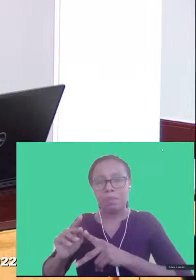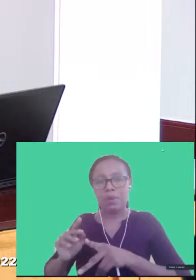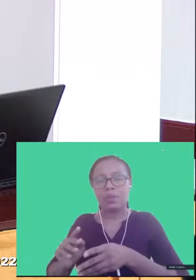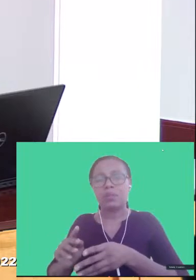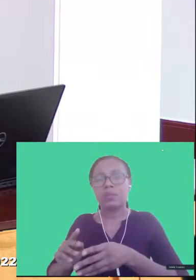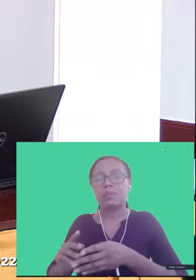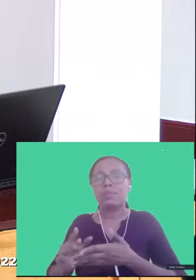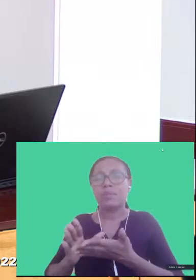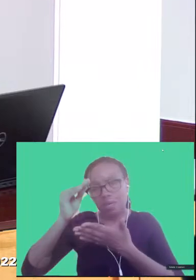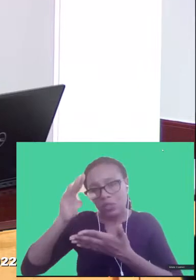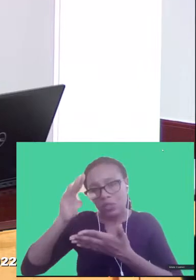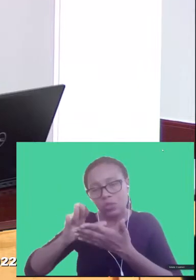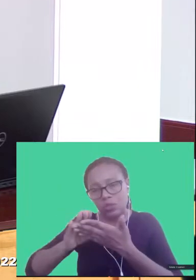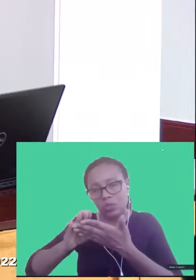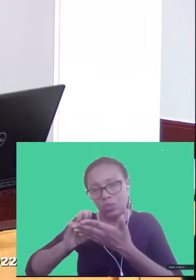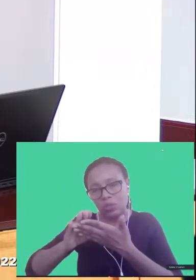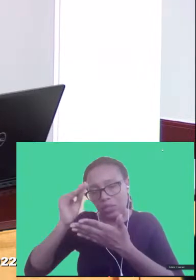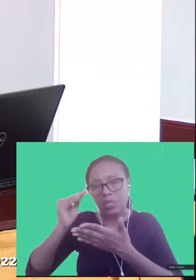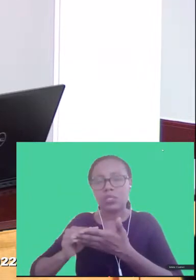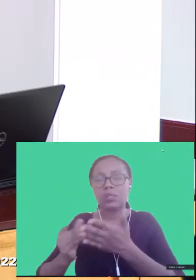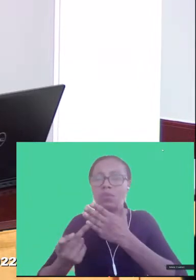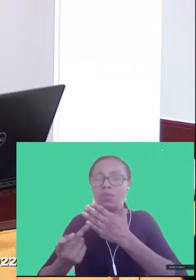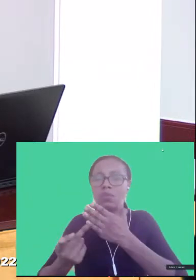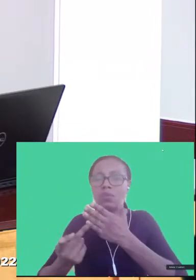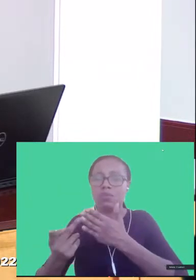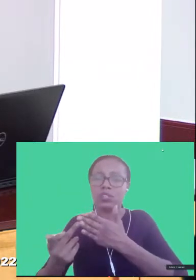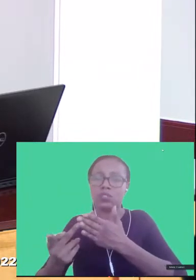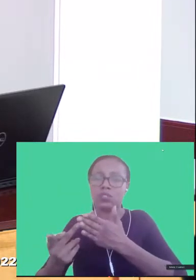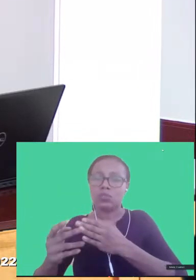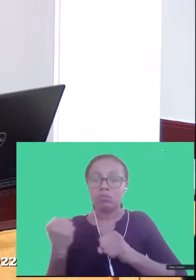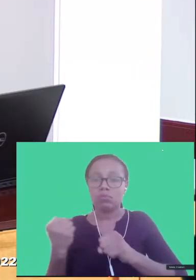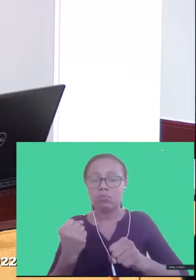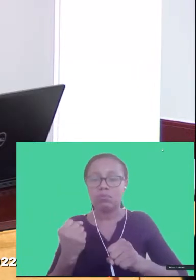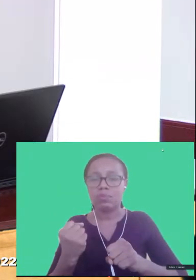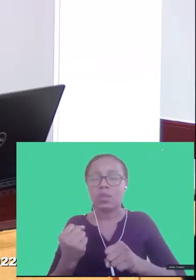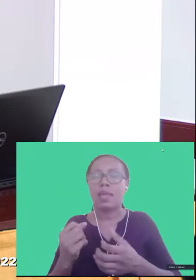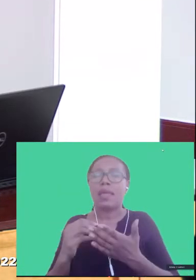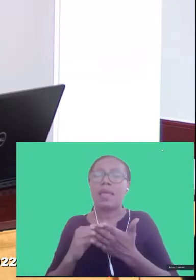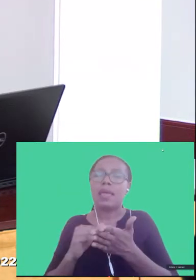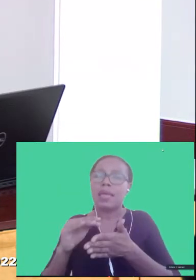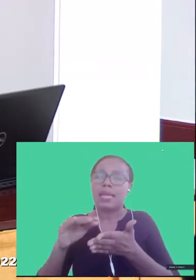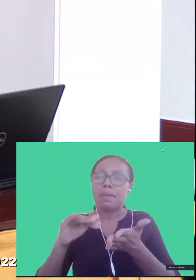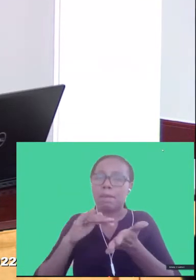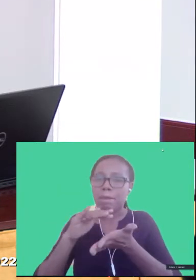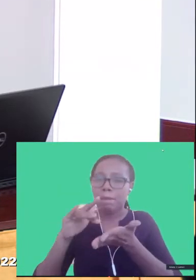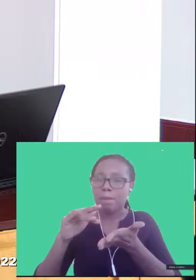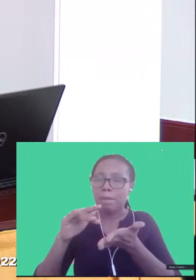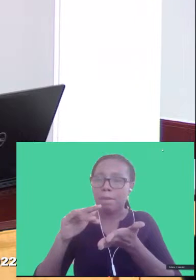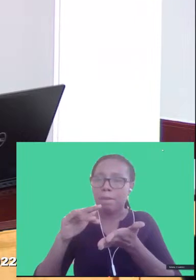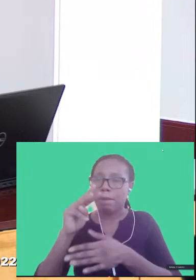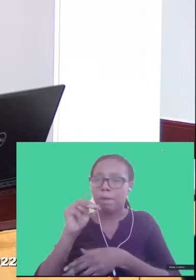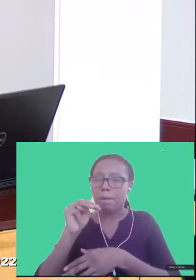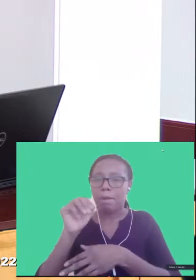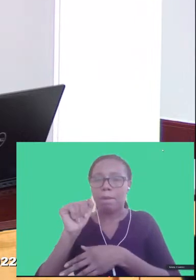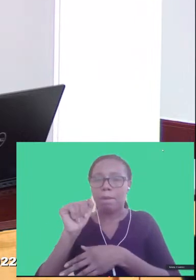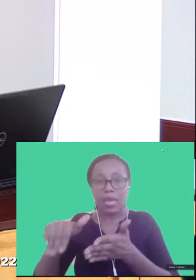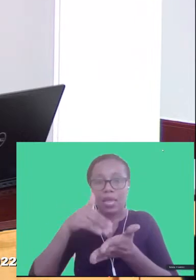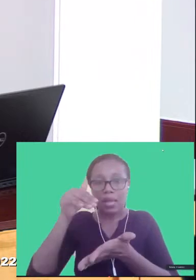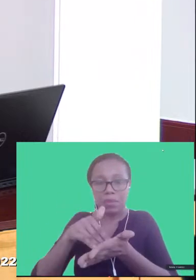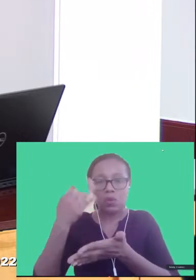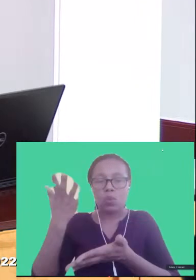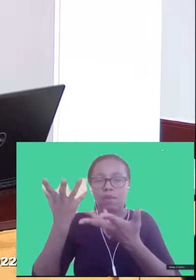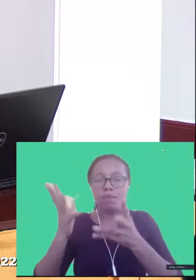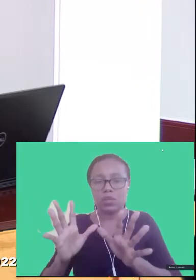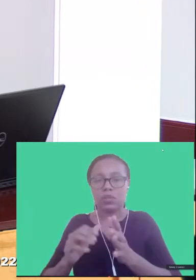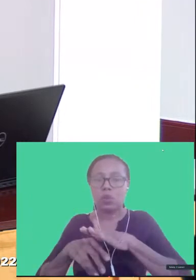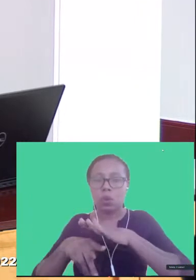year. And that body of work is actually looking at your primary, secondary, and tertiary institutions. The consulting